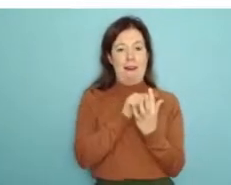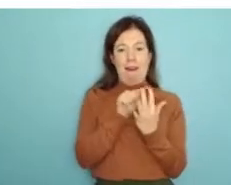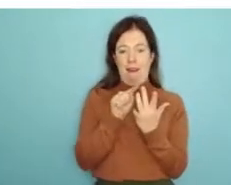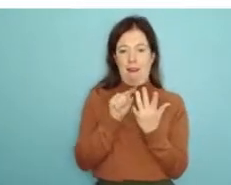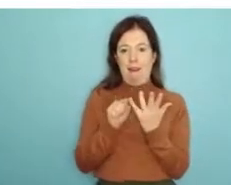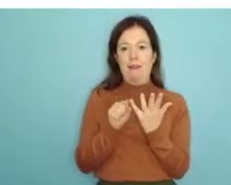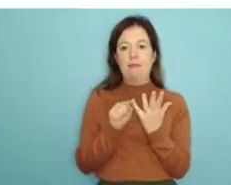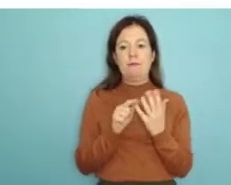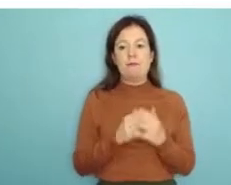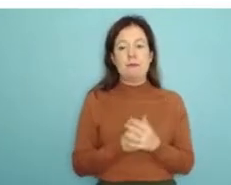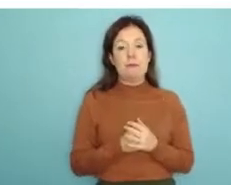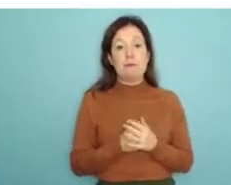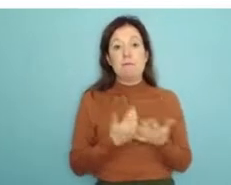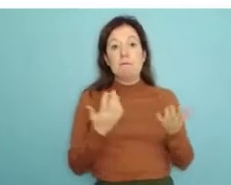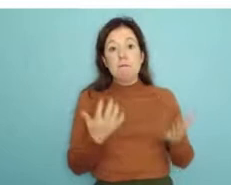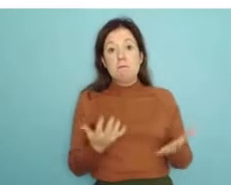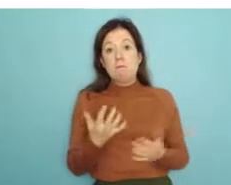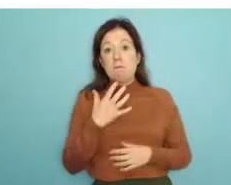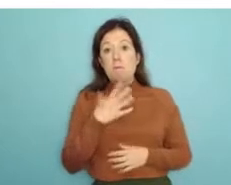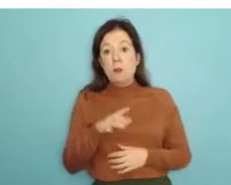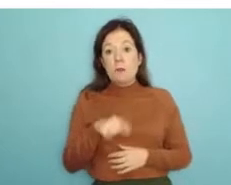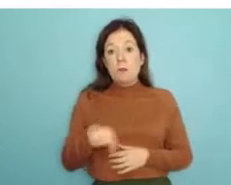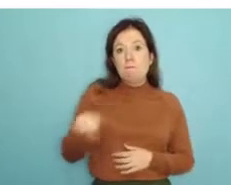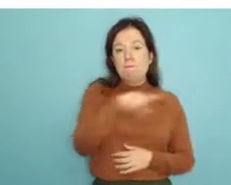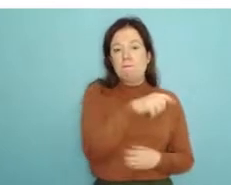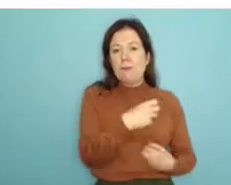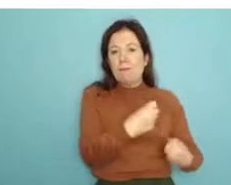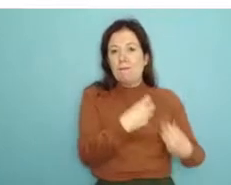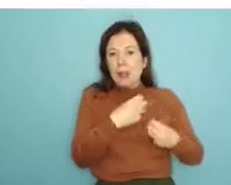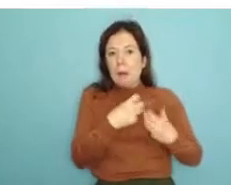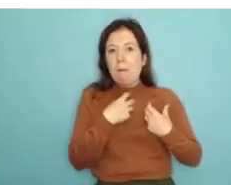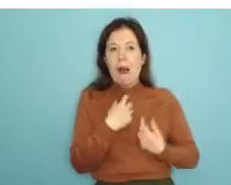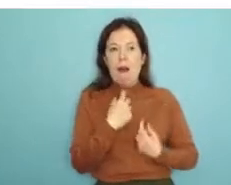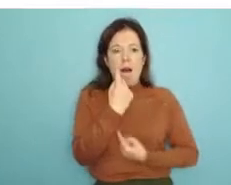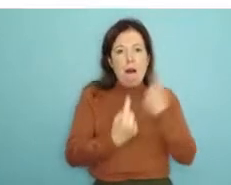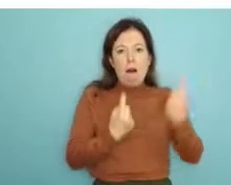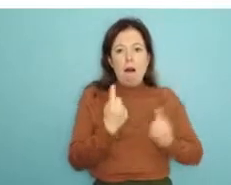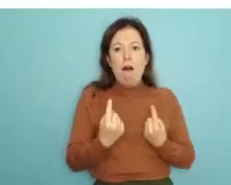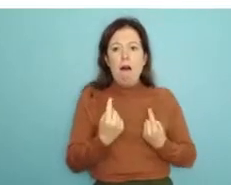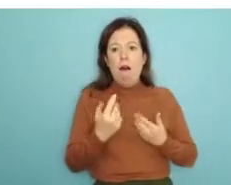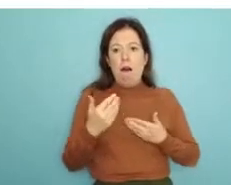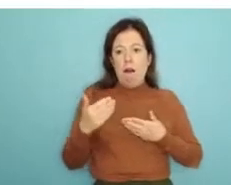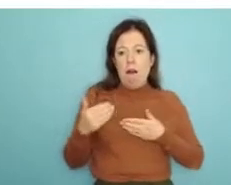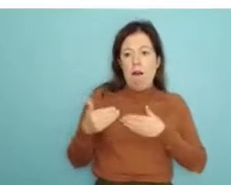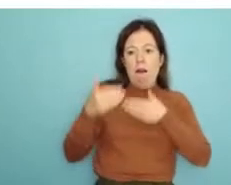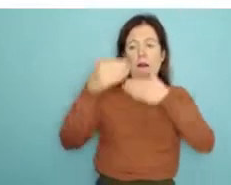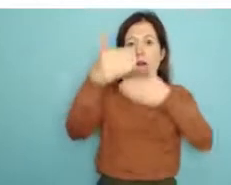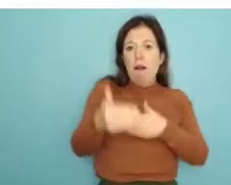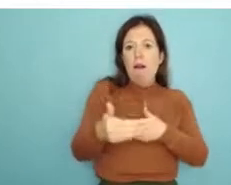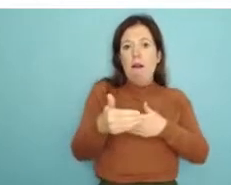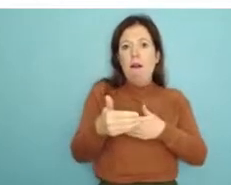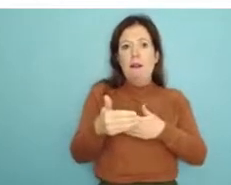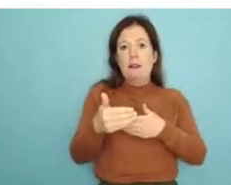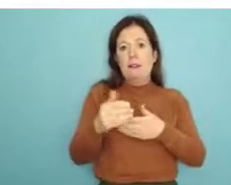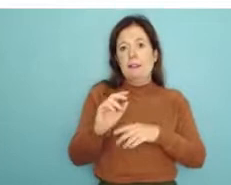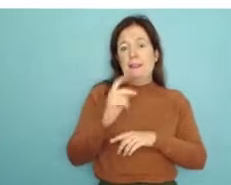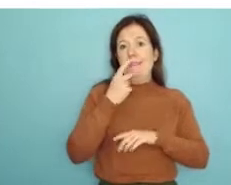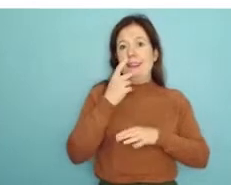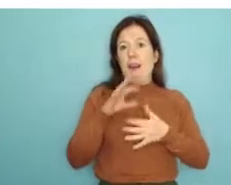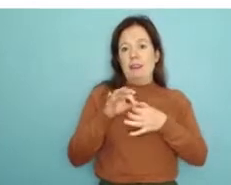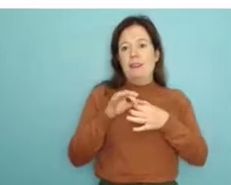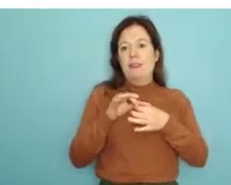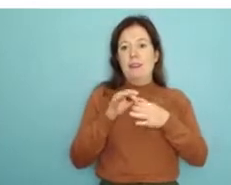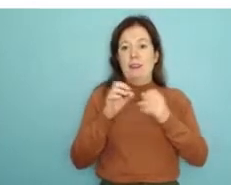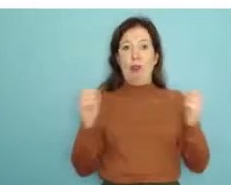We'd really like to hear from you about these and for you to get involved in the second phase of Psychological Professions into Action, which we're calling the Intergalactic